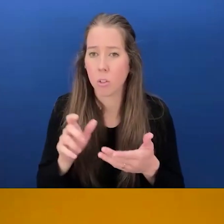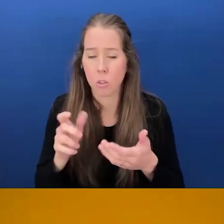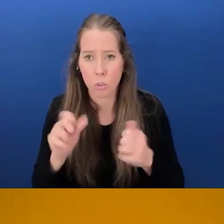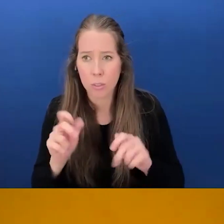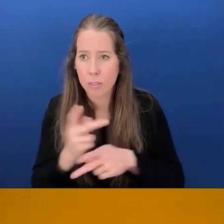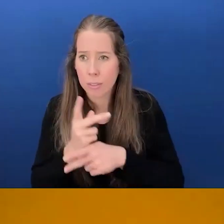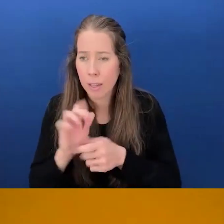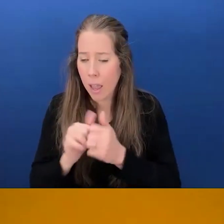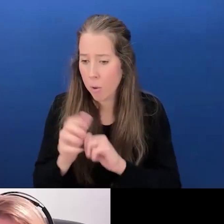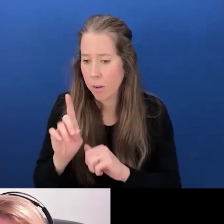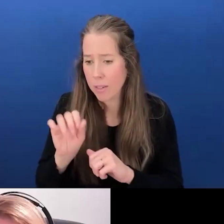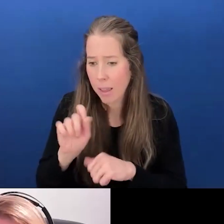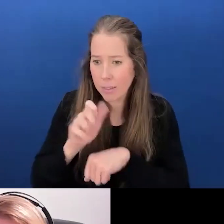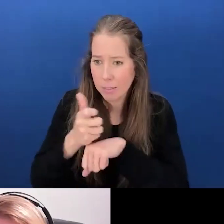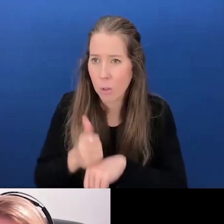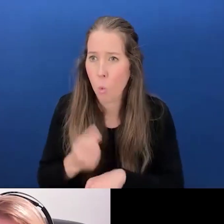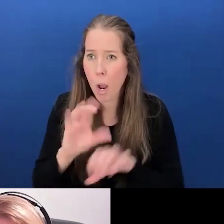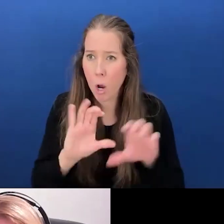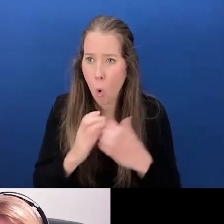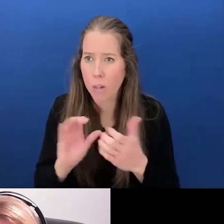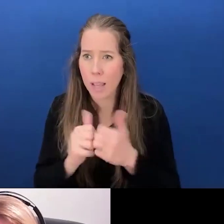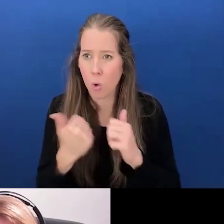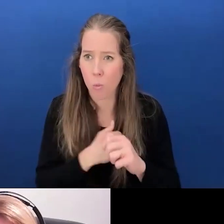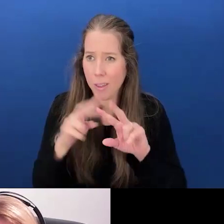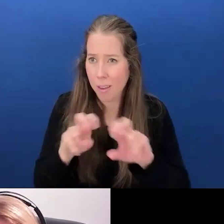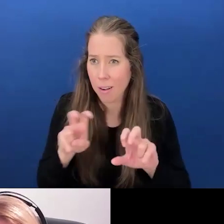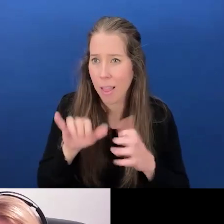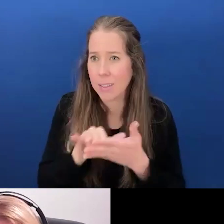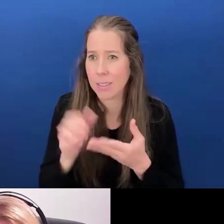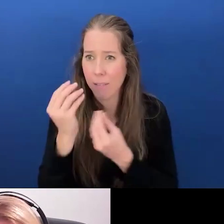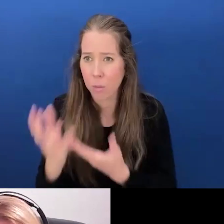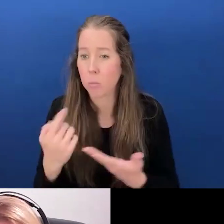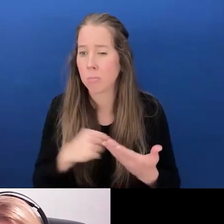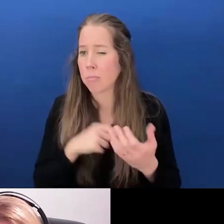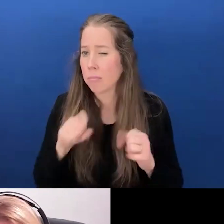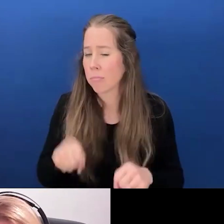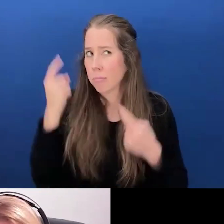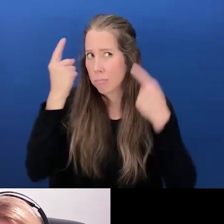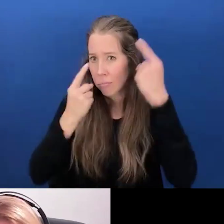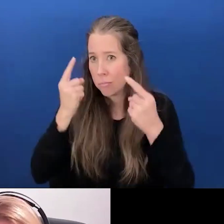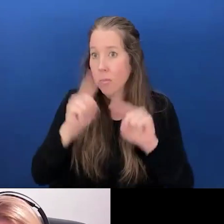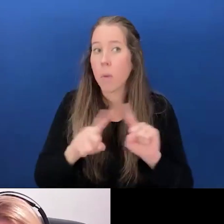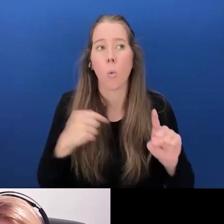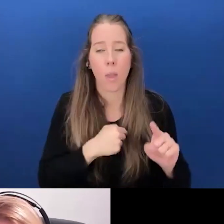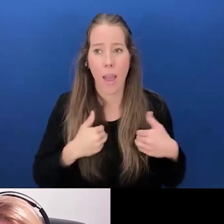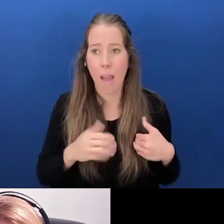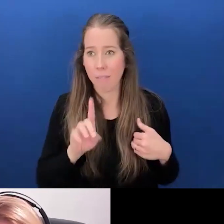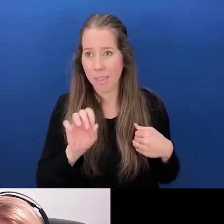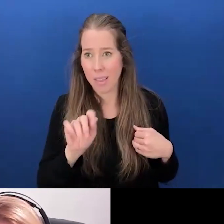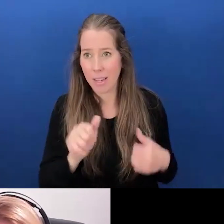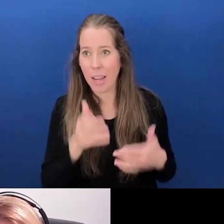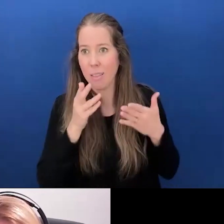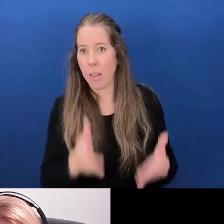like one course, and then kind of seeing how we can analyze that data set. So we did think about that, but we have the data. Now we can just,